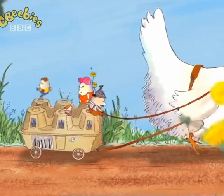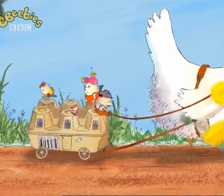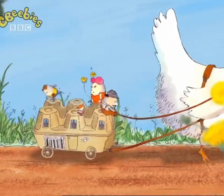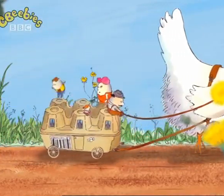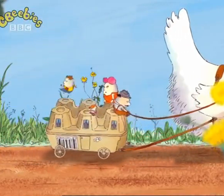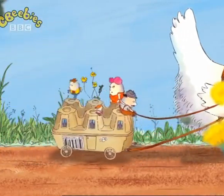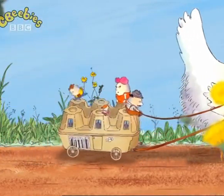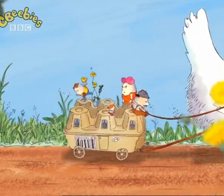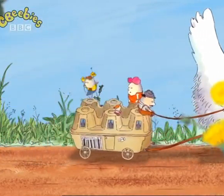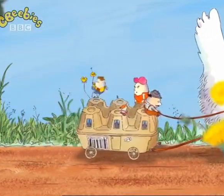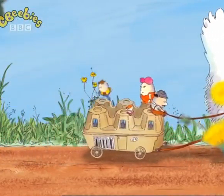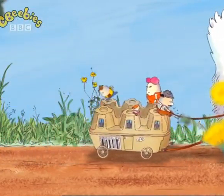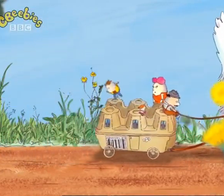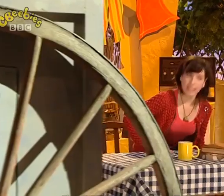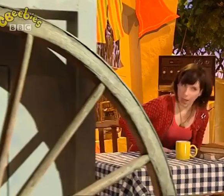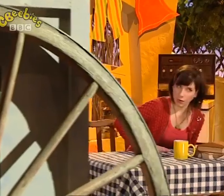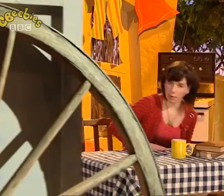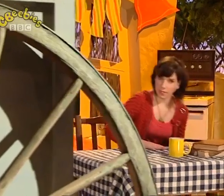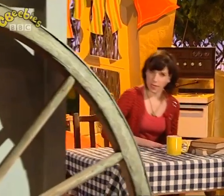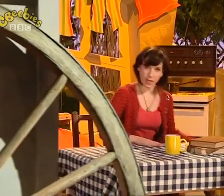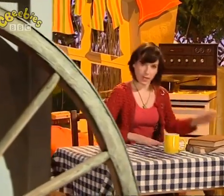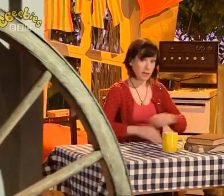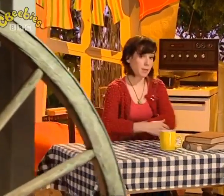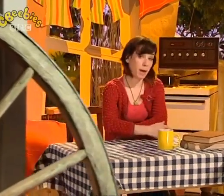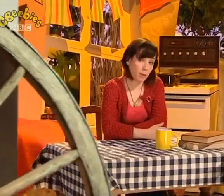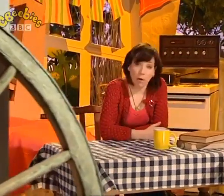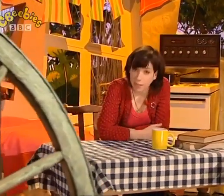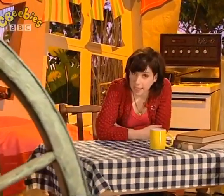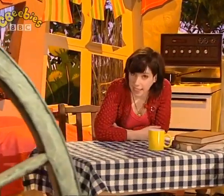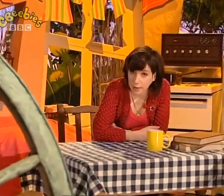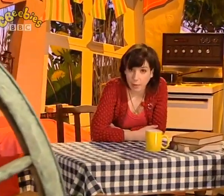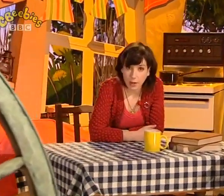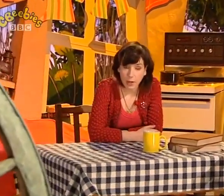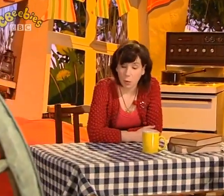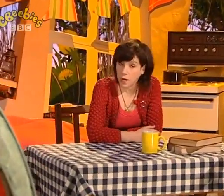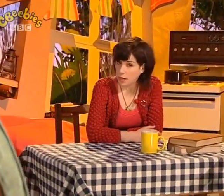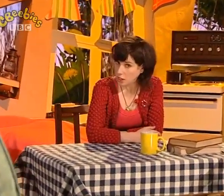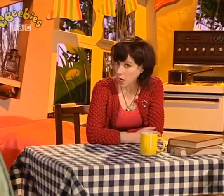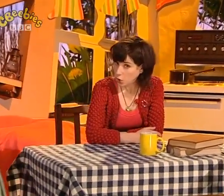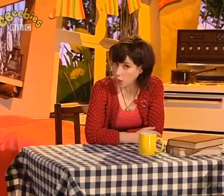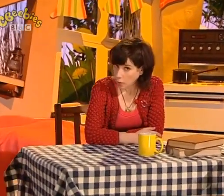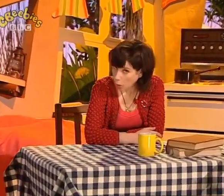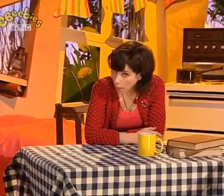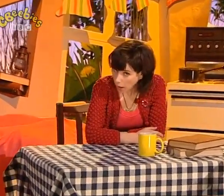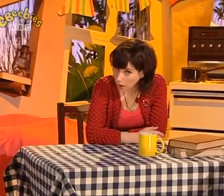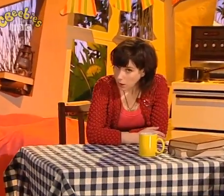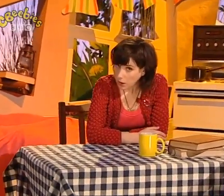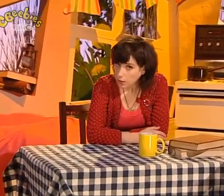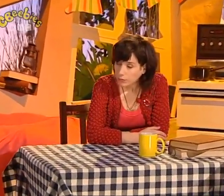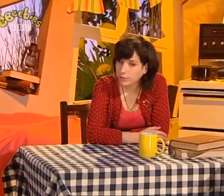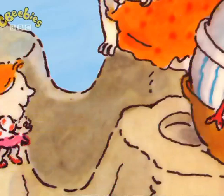of a tearaway. "Sit down, Humpty," his mum often said to him. "One of these days you'll come a cropper."